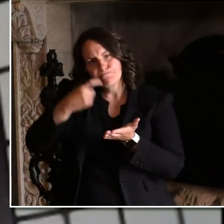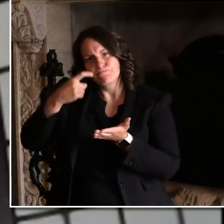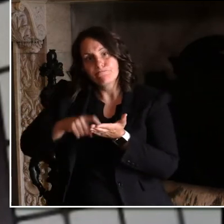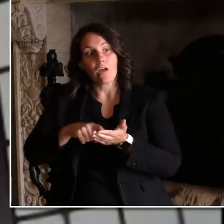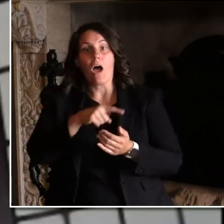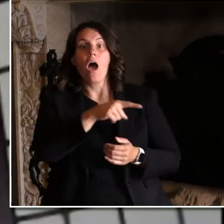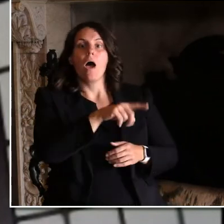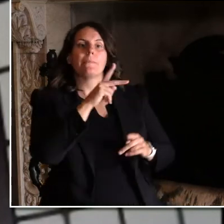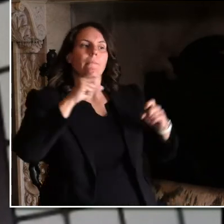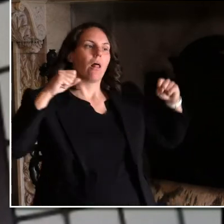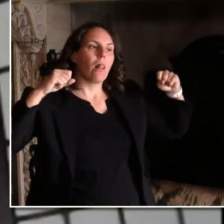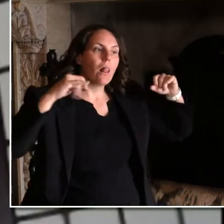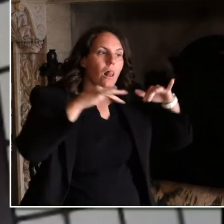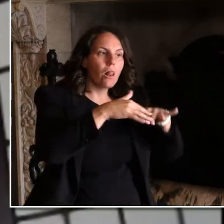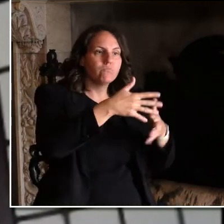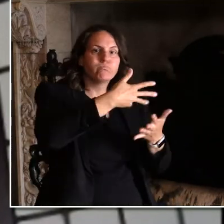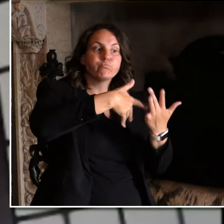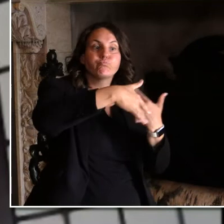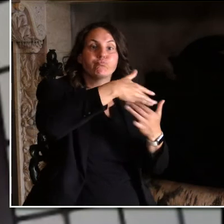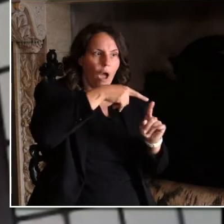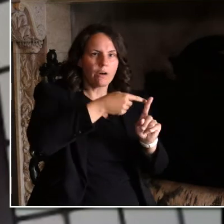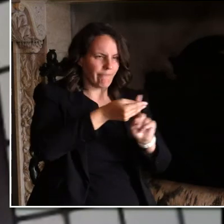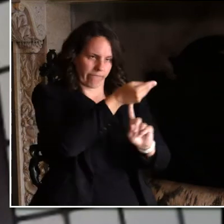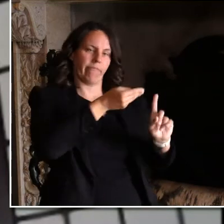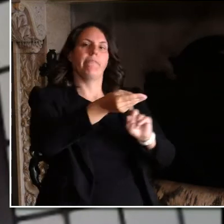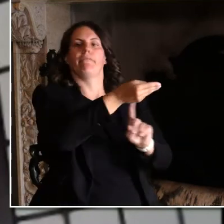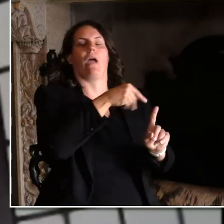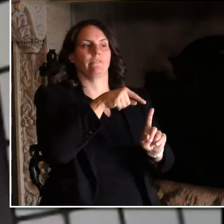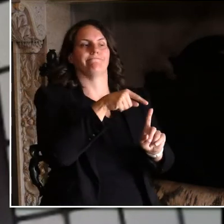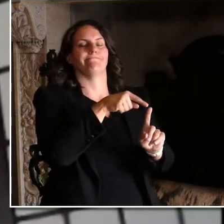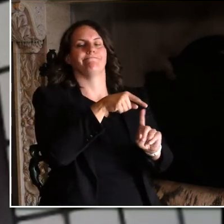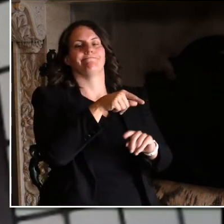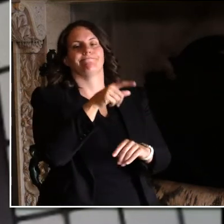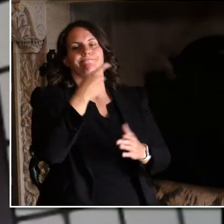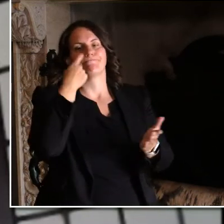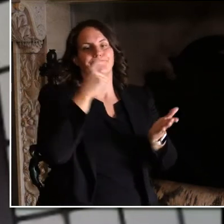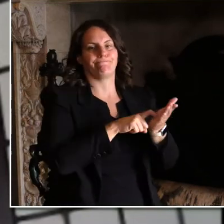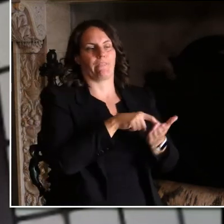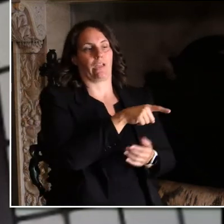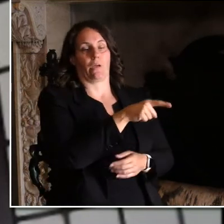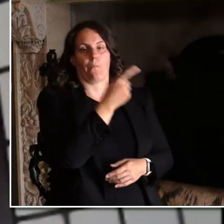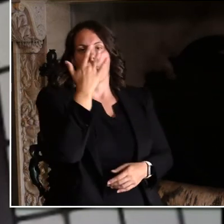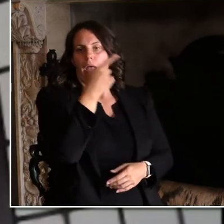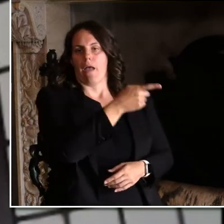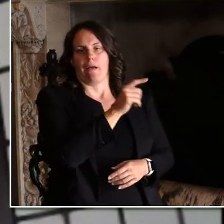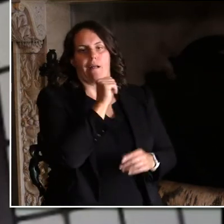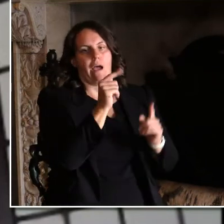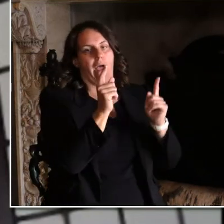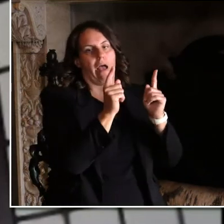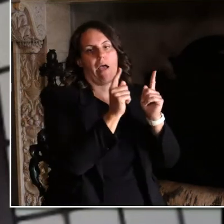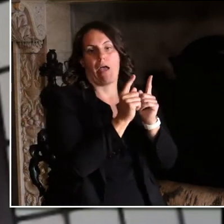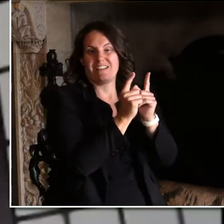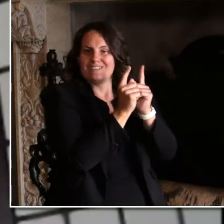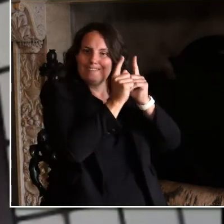and not taking those precautions with physical distance and or face covering. And so